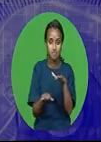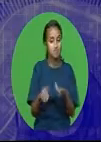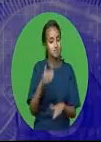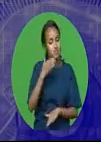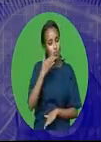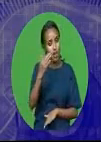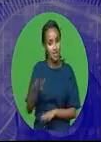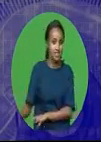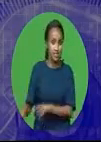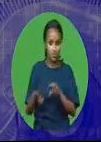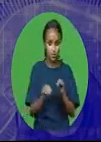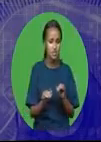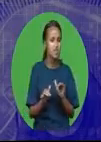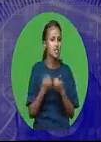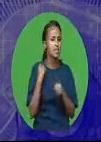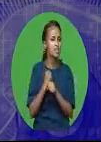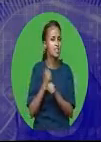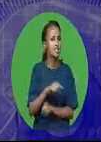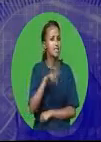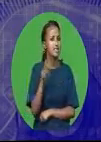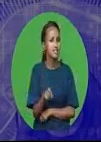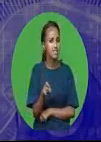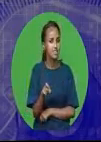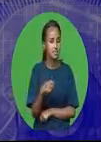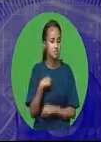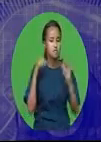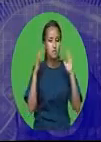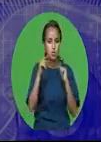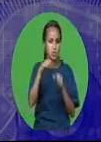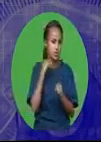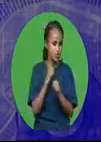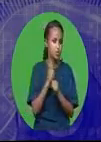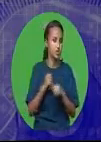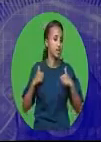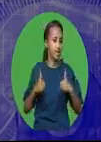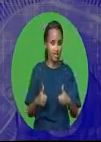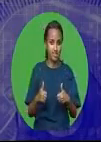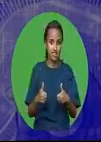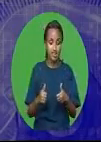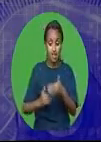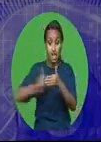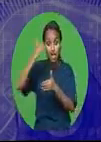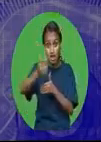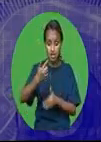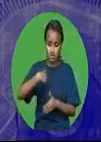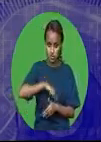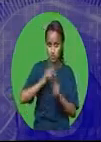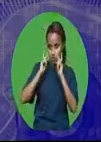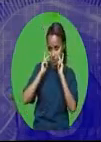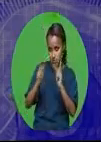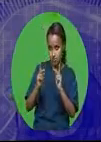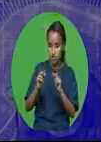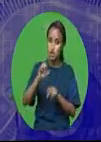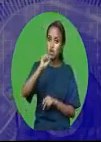Well, students, how are you doing so far? I hope you are doing great. Next, we will look at